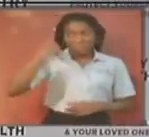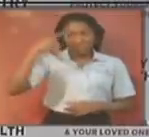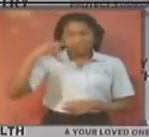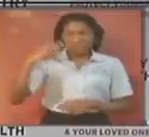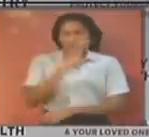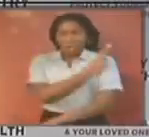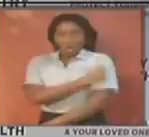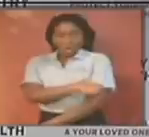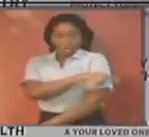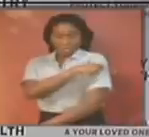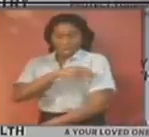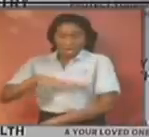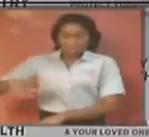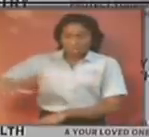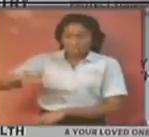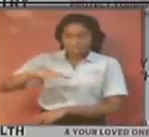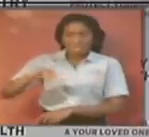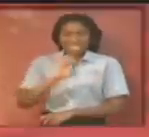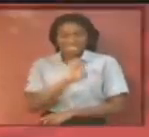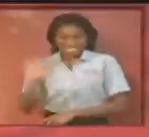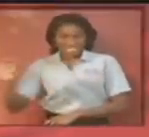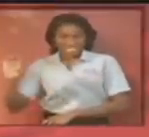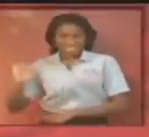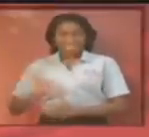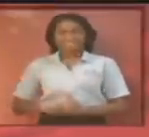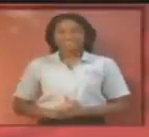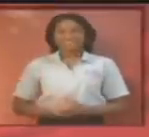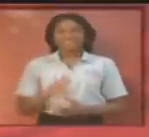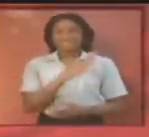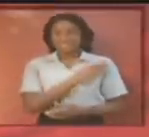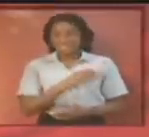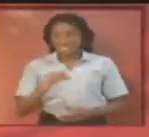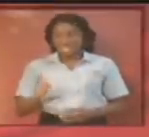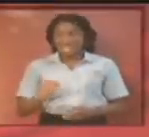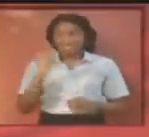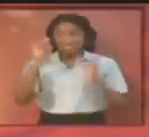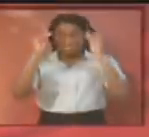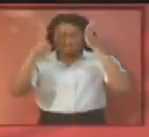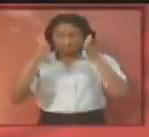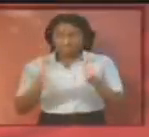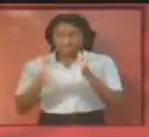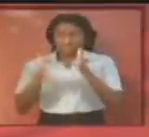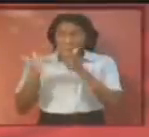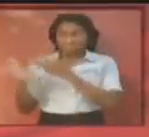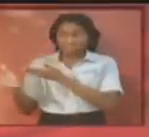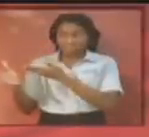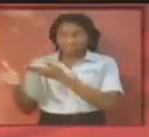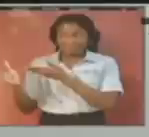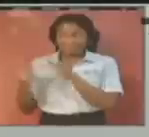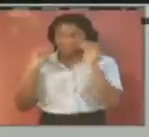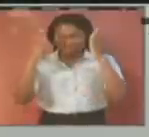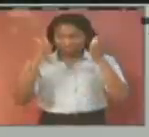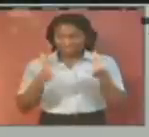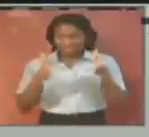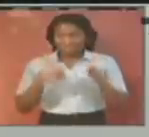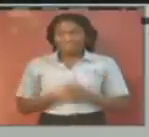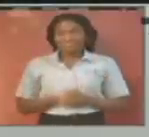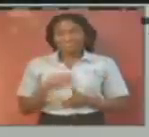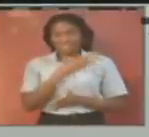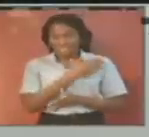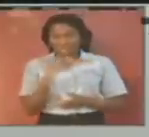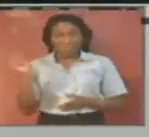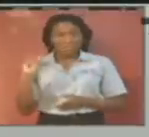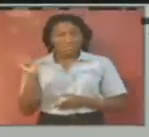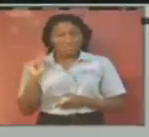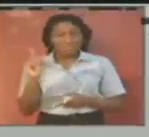Health Authority; Professor Christine Carrington, Professor of Molecular Genetics and Virology, and Head of the Department